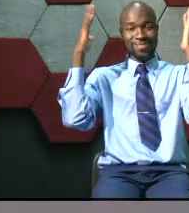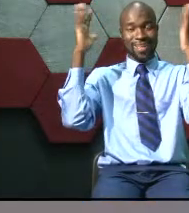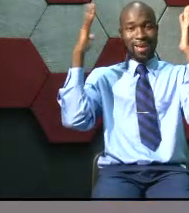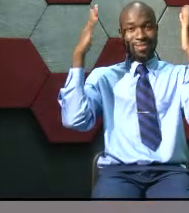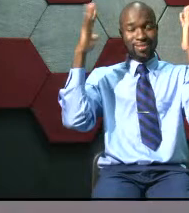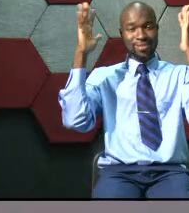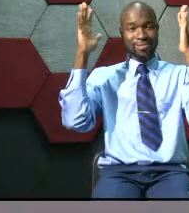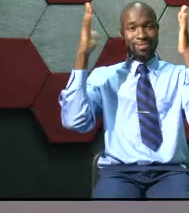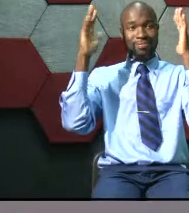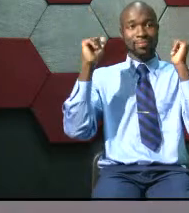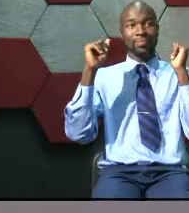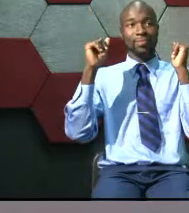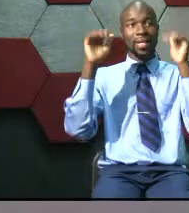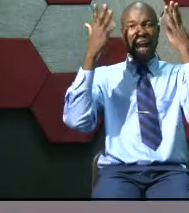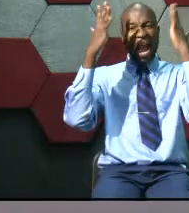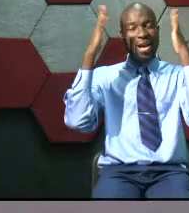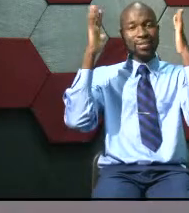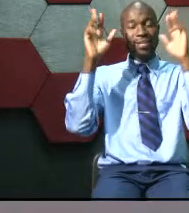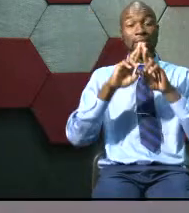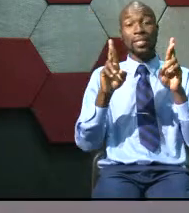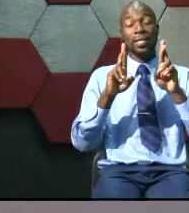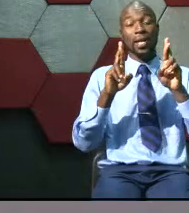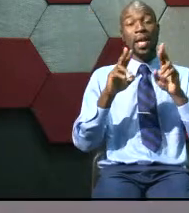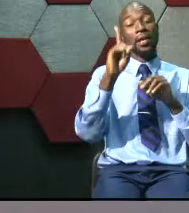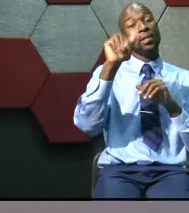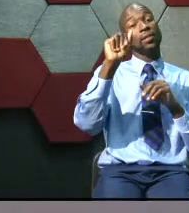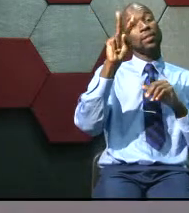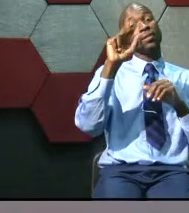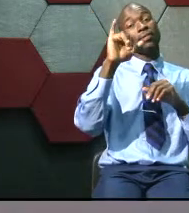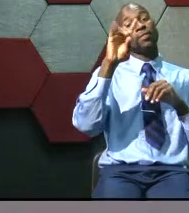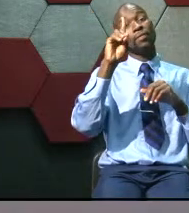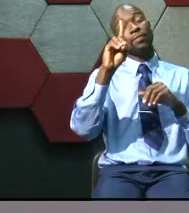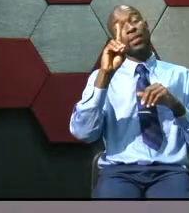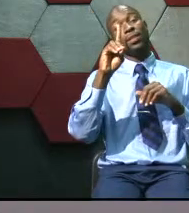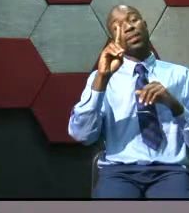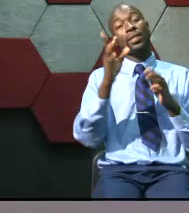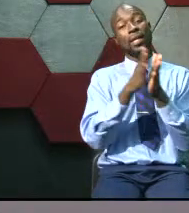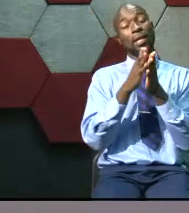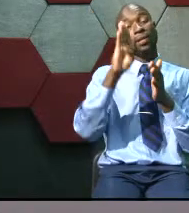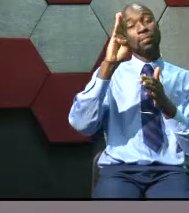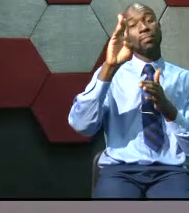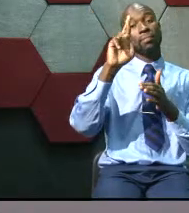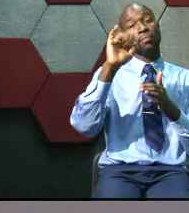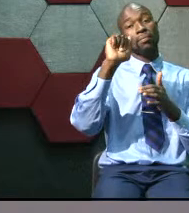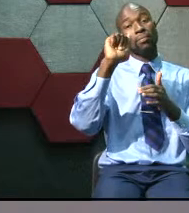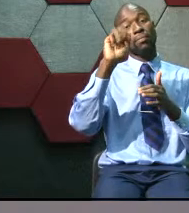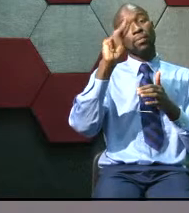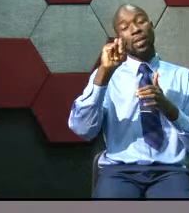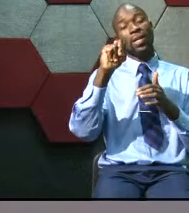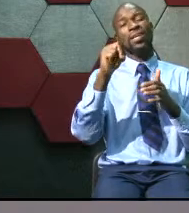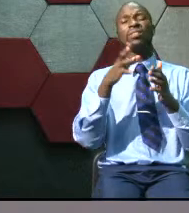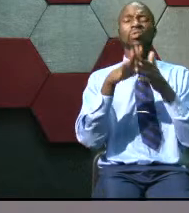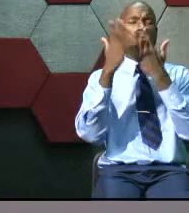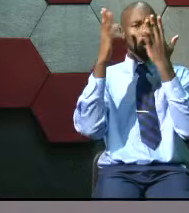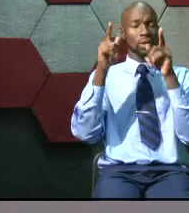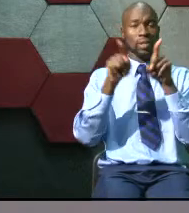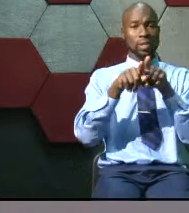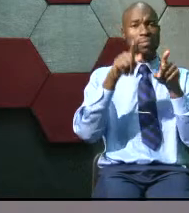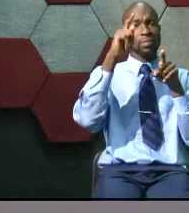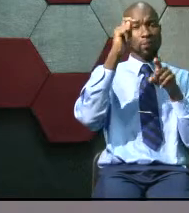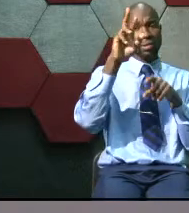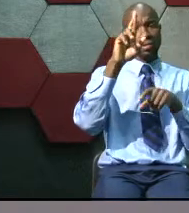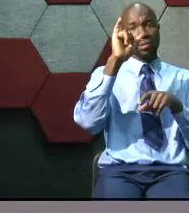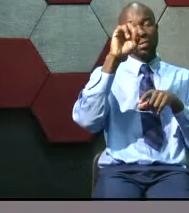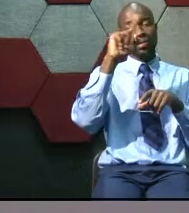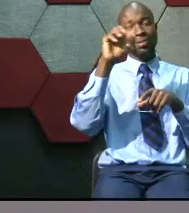Hands are already there. David, Brian, congratulations to both of you. Teresa, as well, you guys are just,